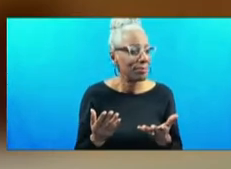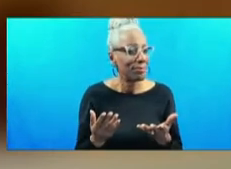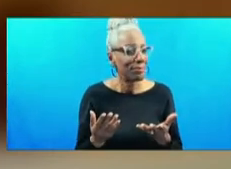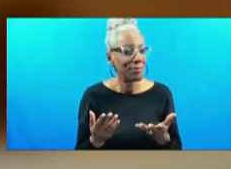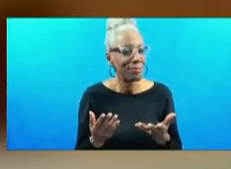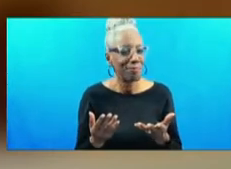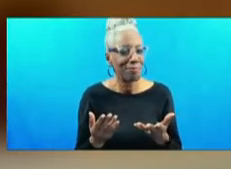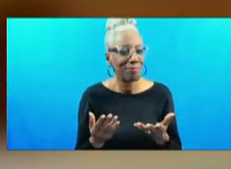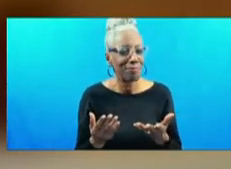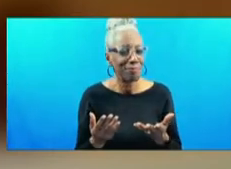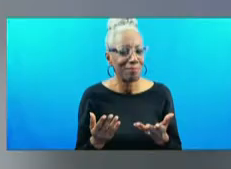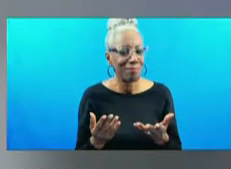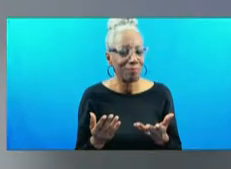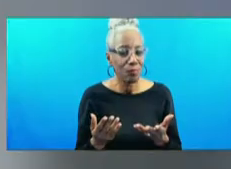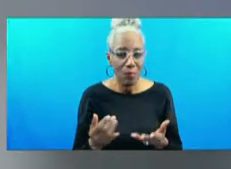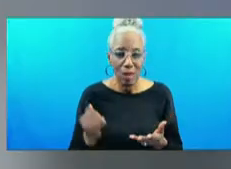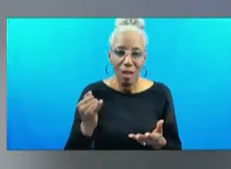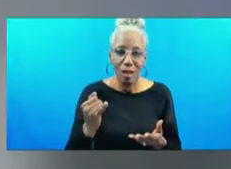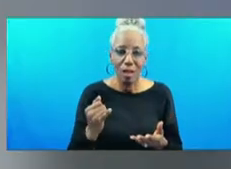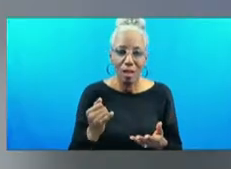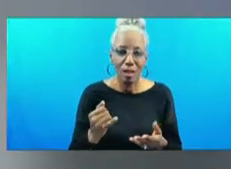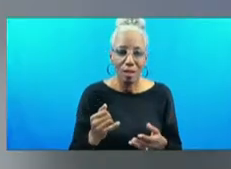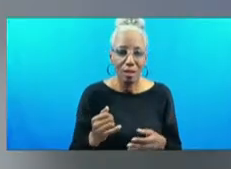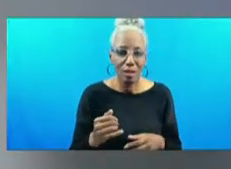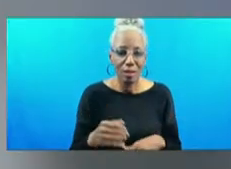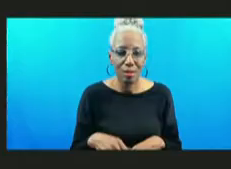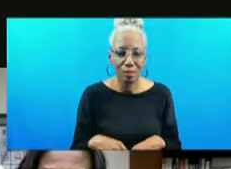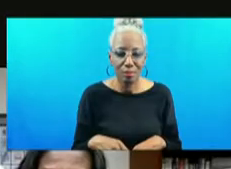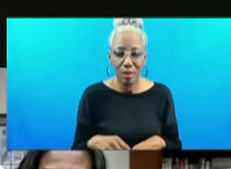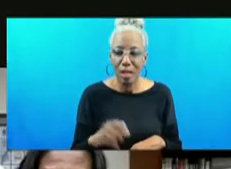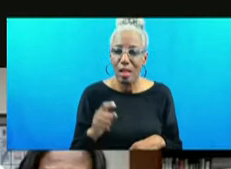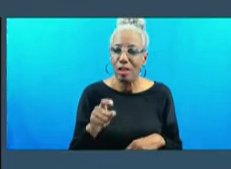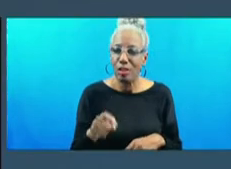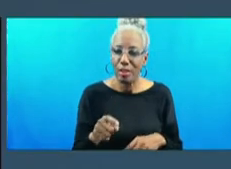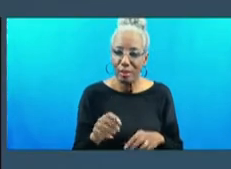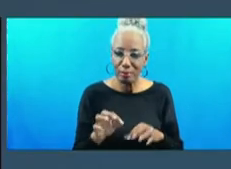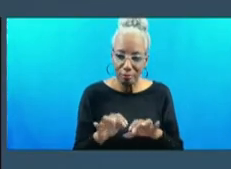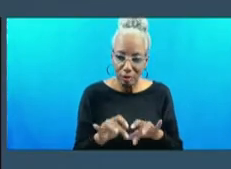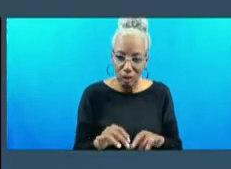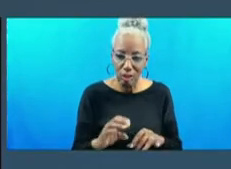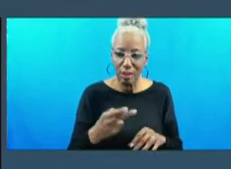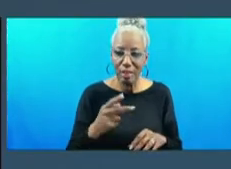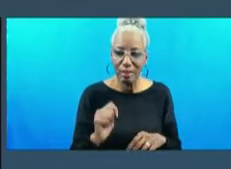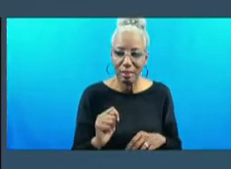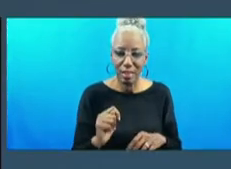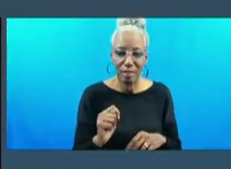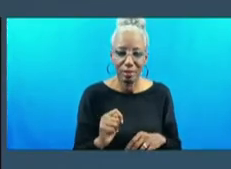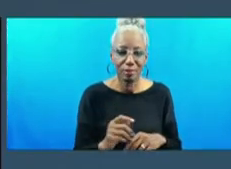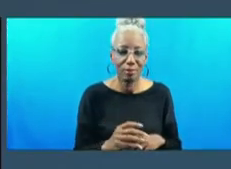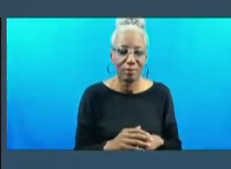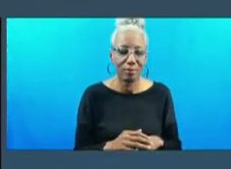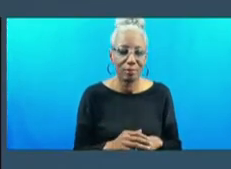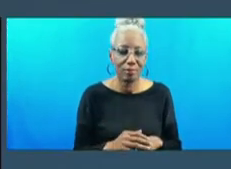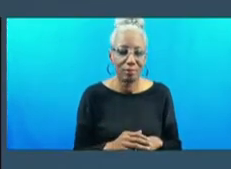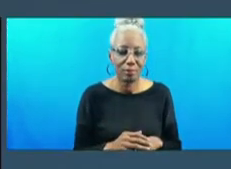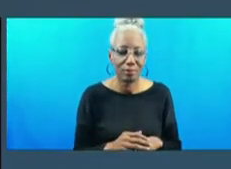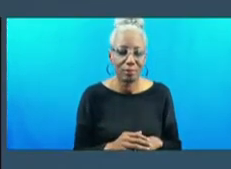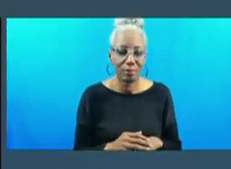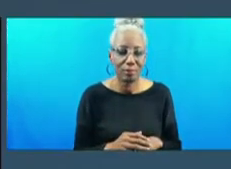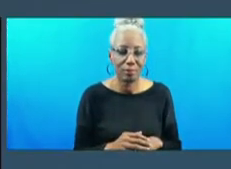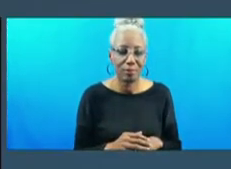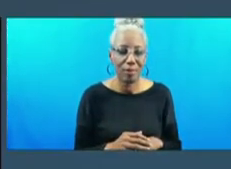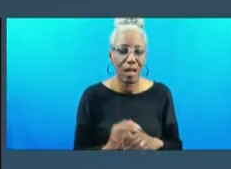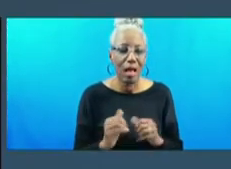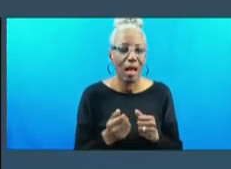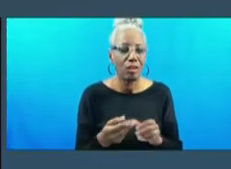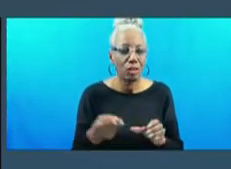If we have the information, everyone, the chat box. The chat box. Okay. Nora, if you can give people the information as to how to join